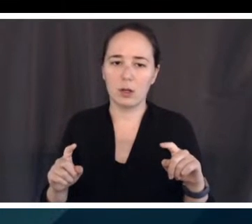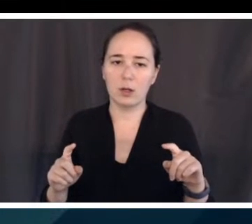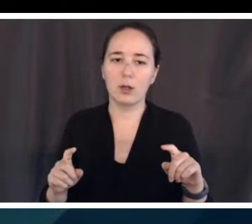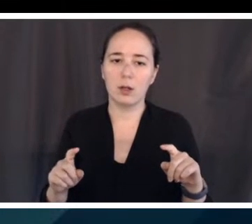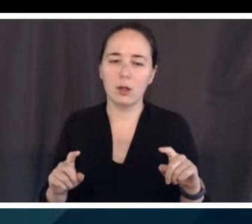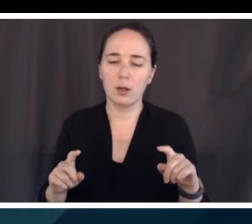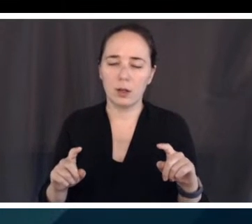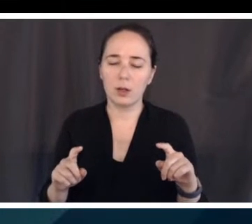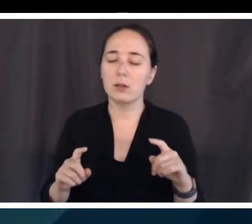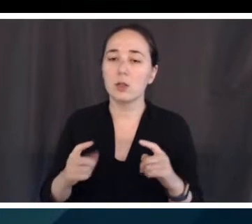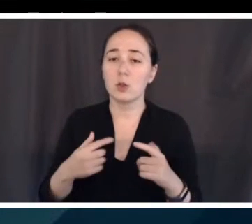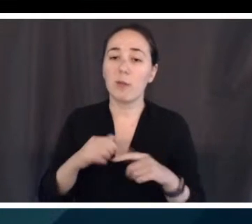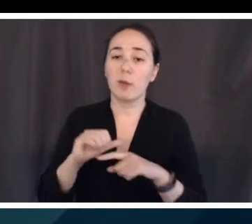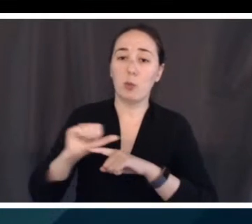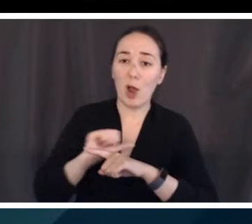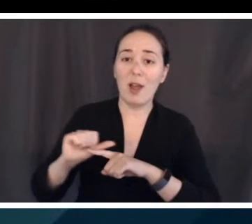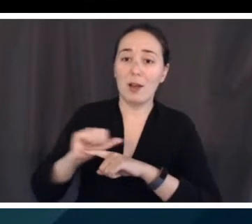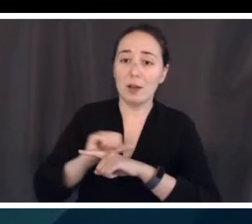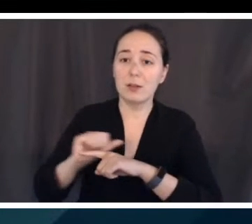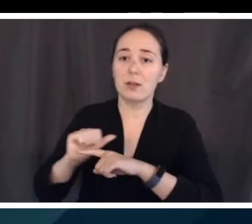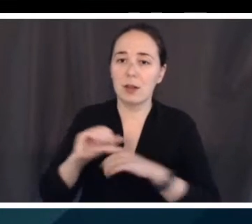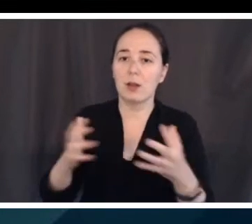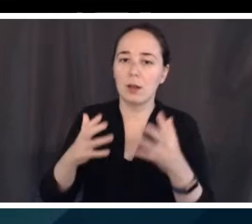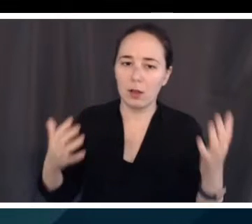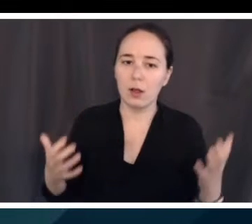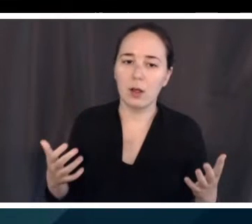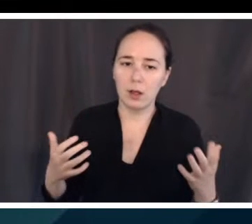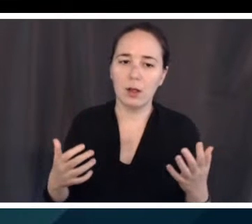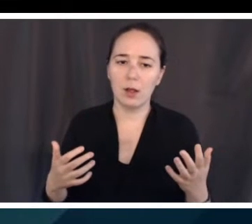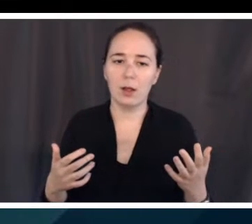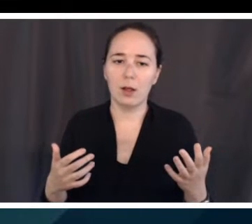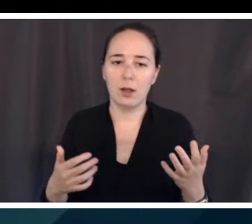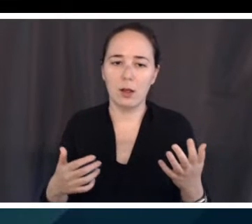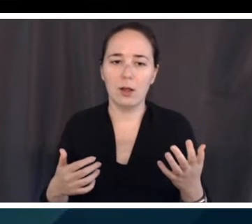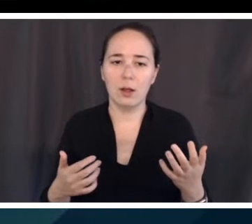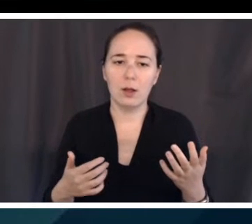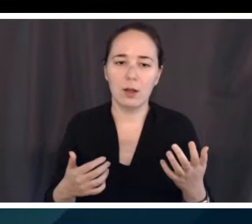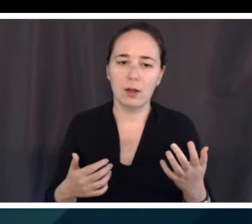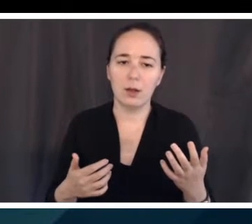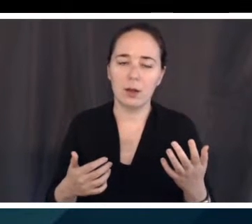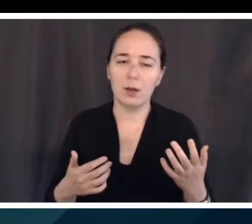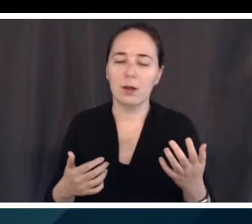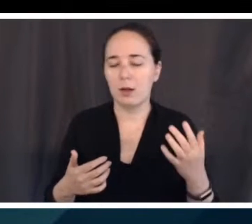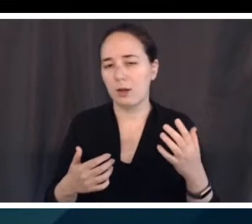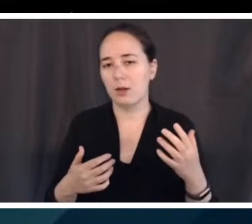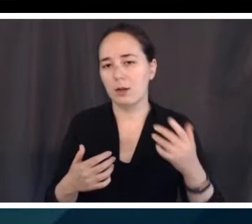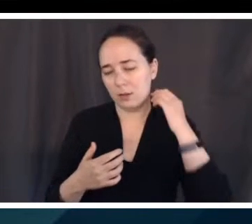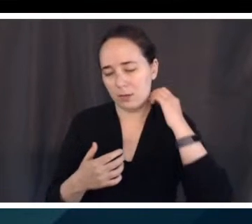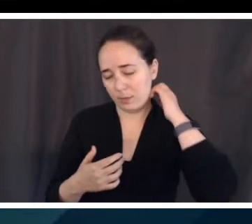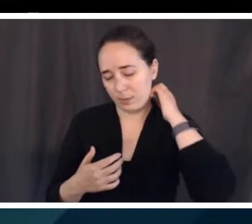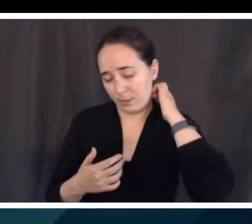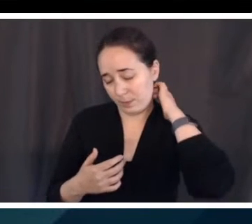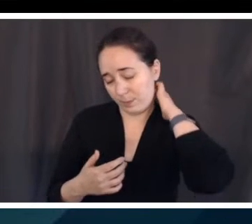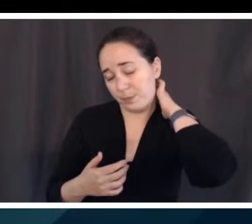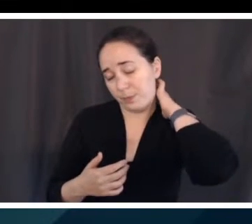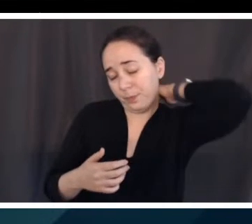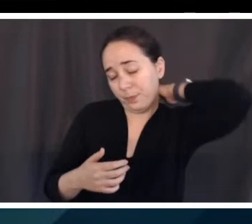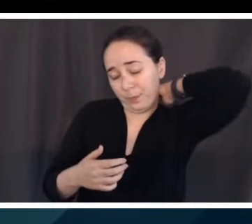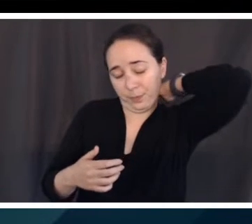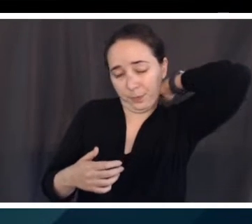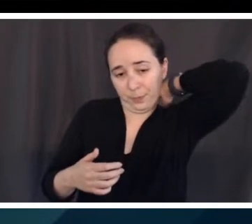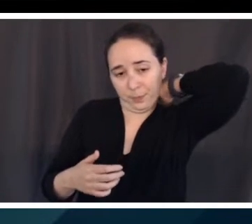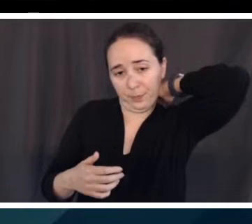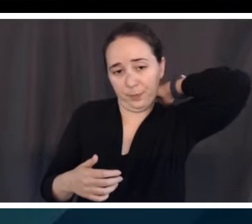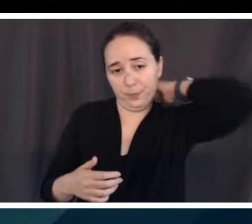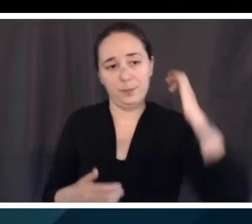time to practice like a crazy person, uh, and really work on my thing, and work on what